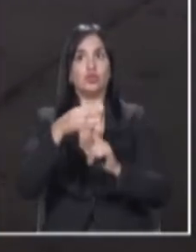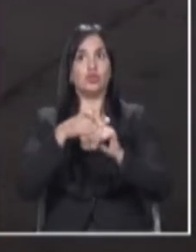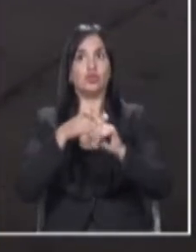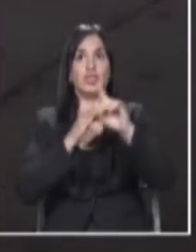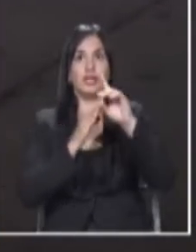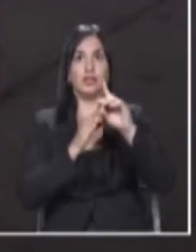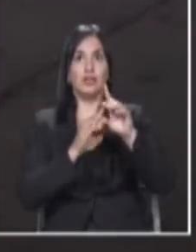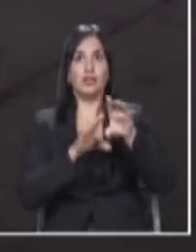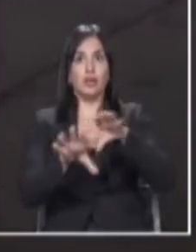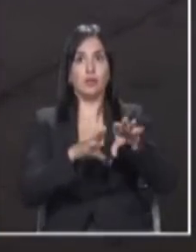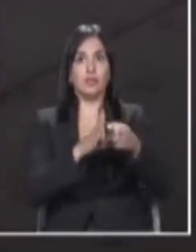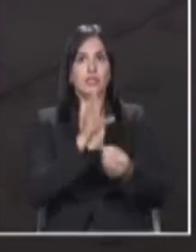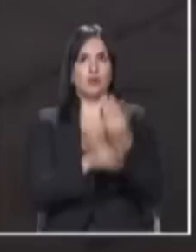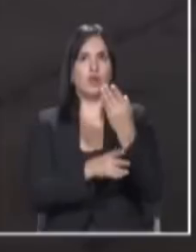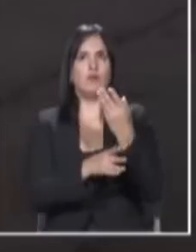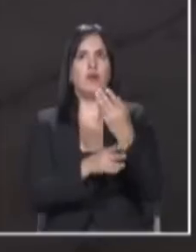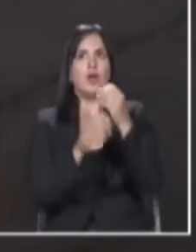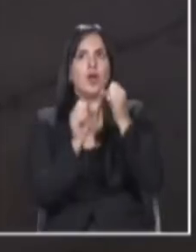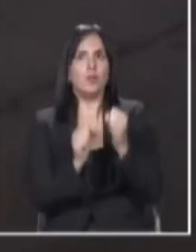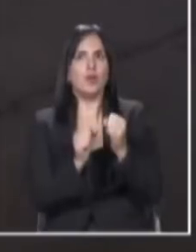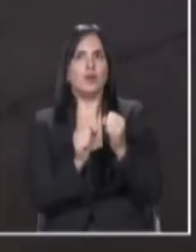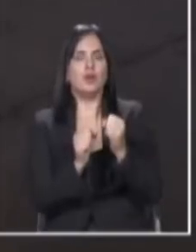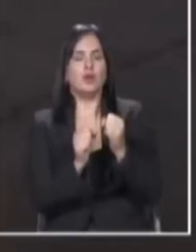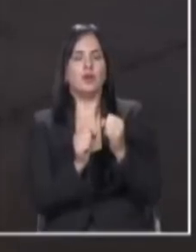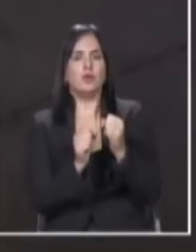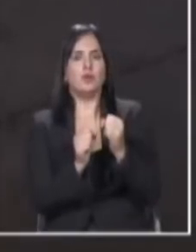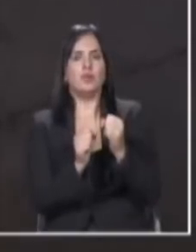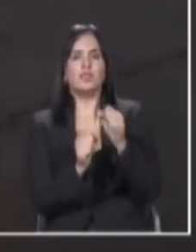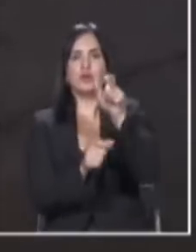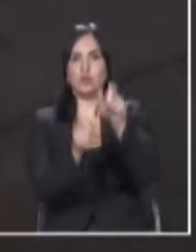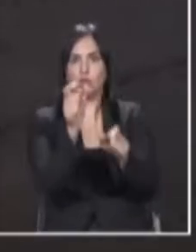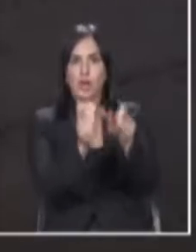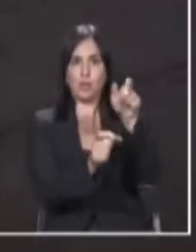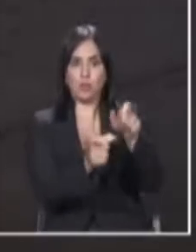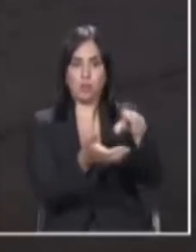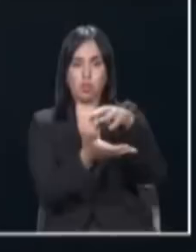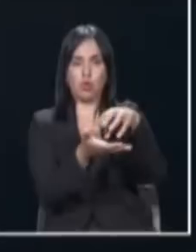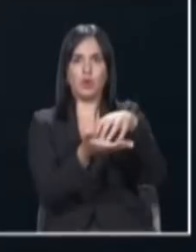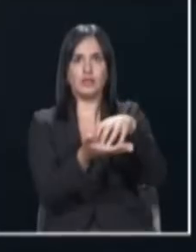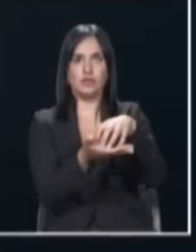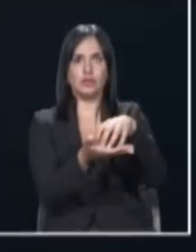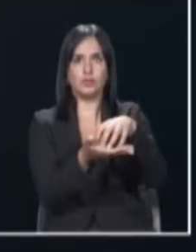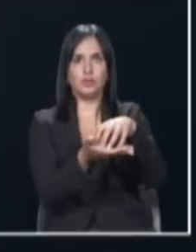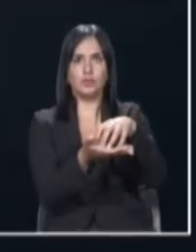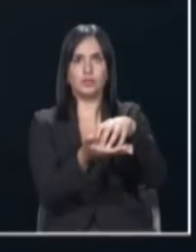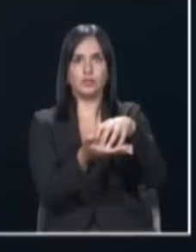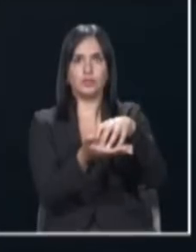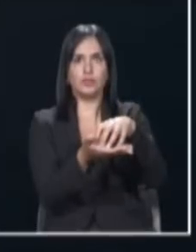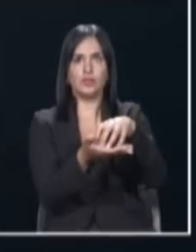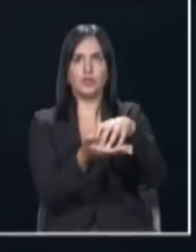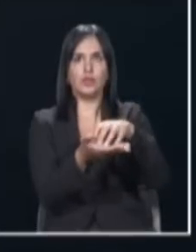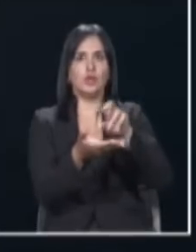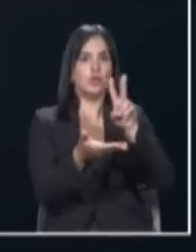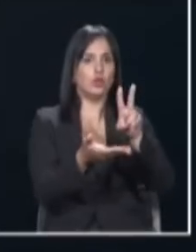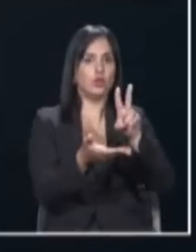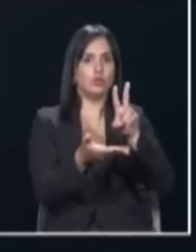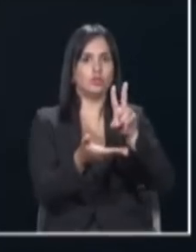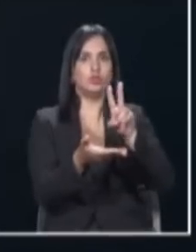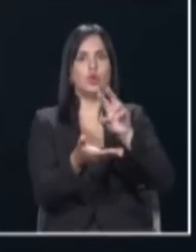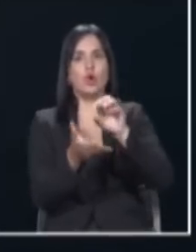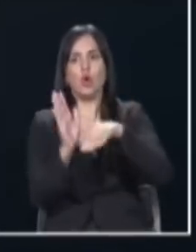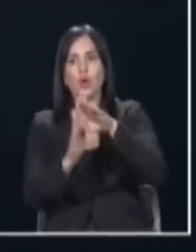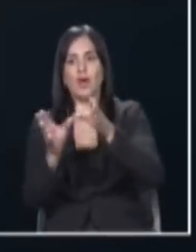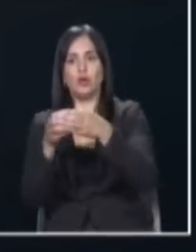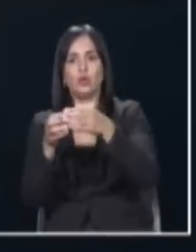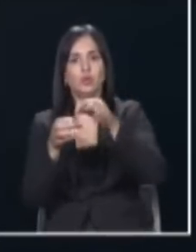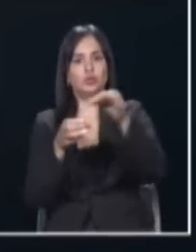can happen in several ways for example a new species can arise through the splitting of a single population into two or more isolated groups